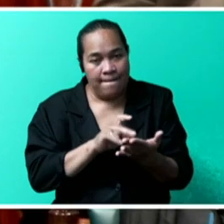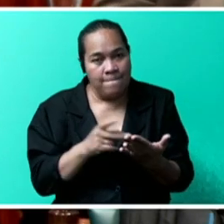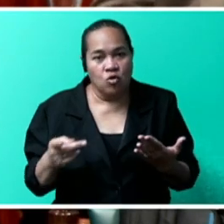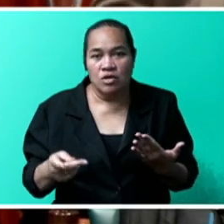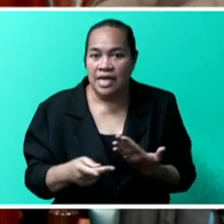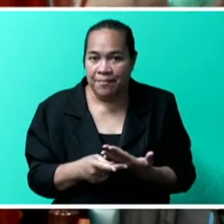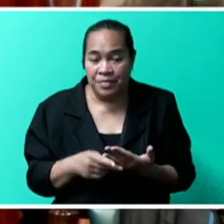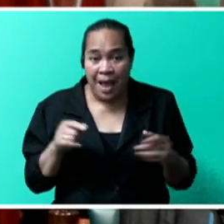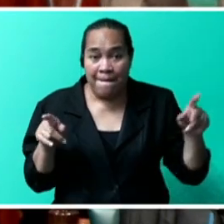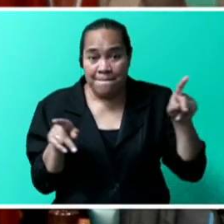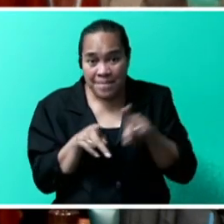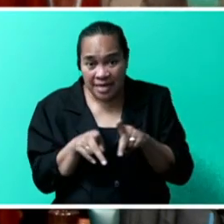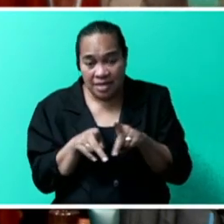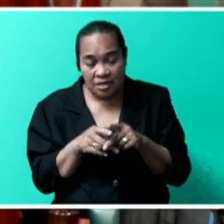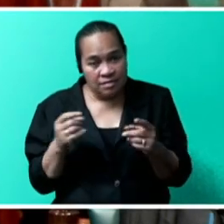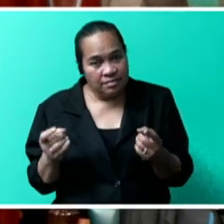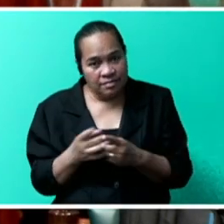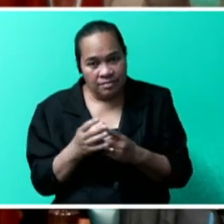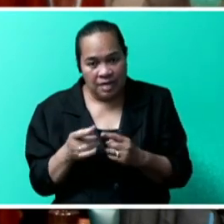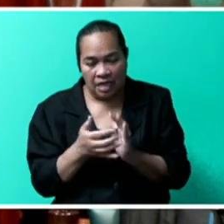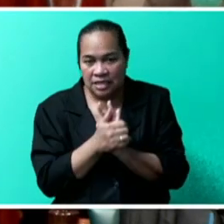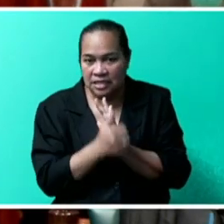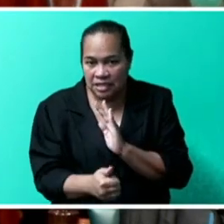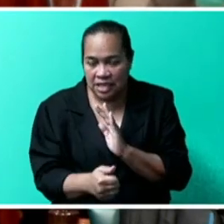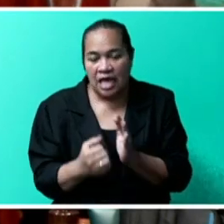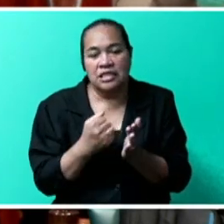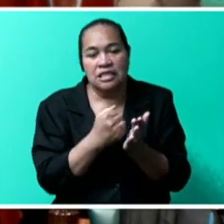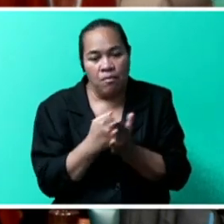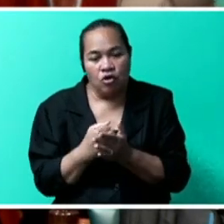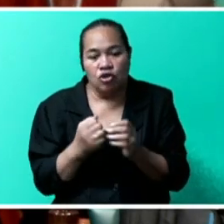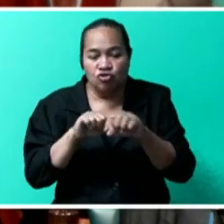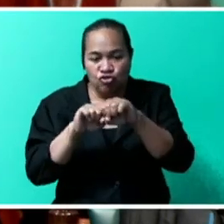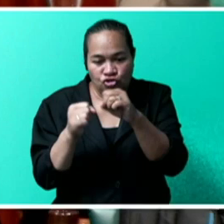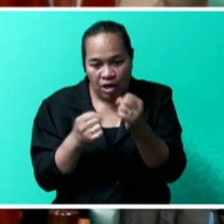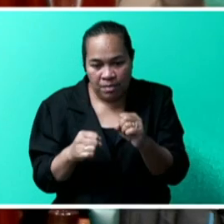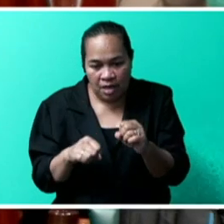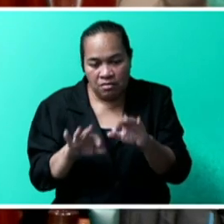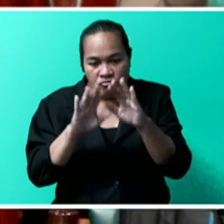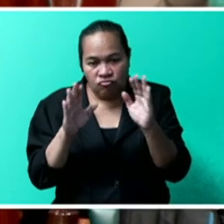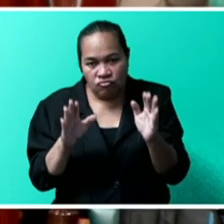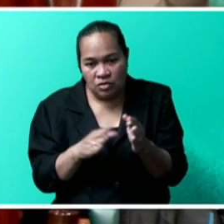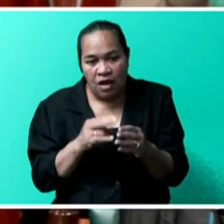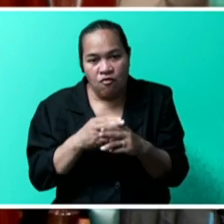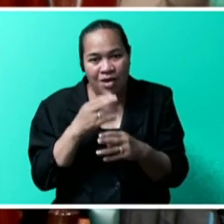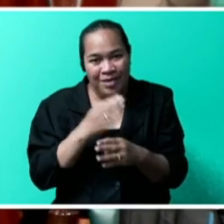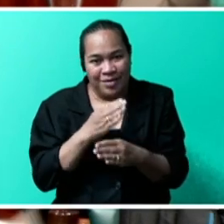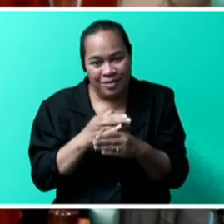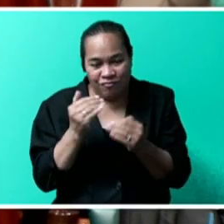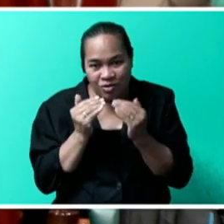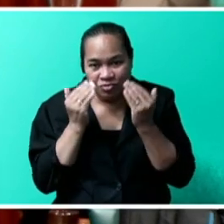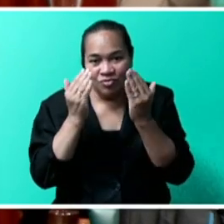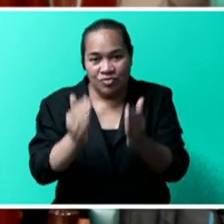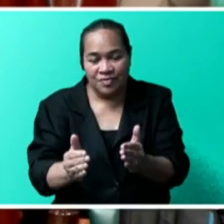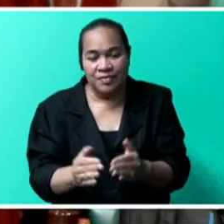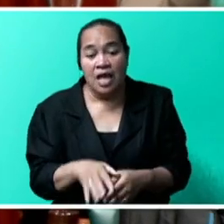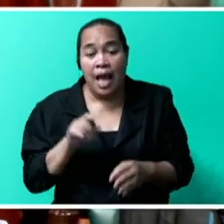This partnership has provided critical expertise and support in shaping a robust and forward-looking framework. Mr. Speaker, said the